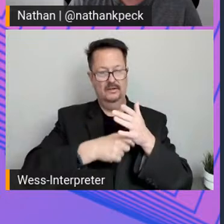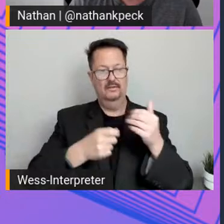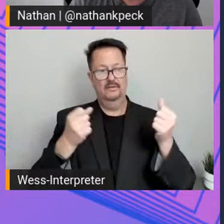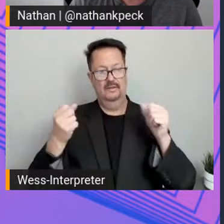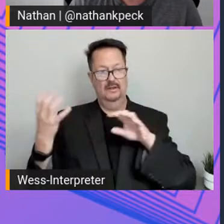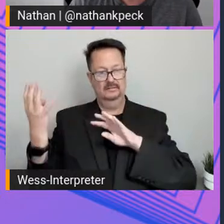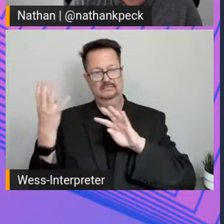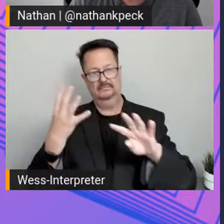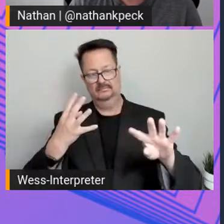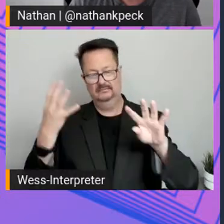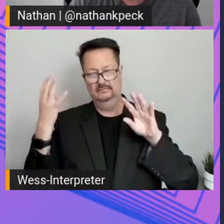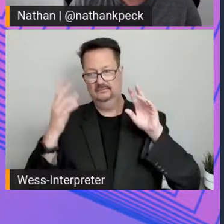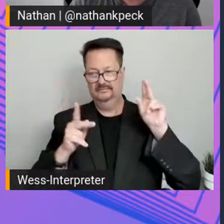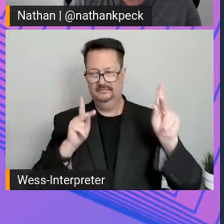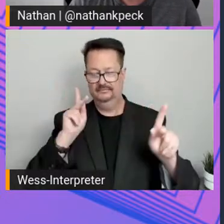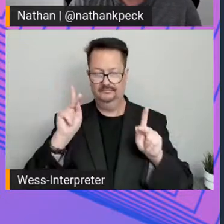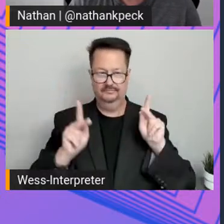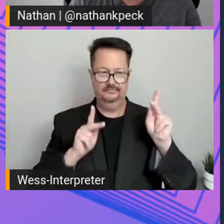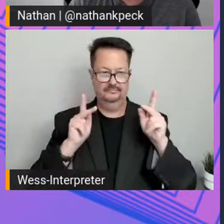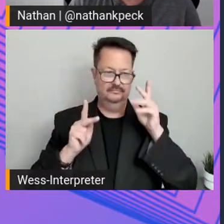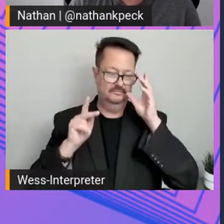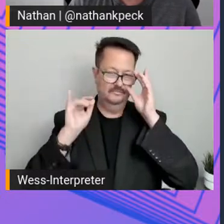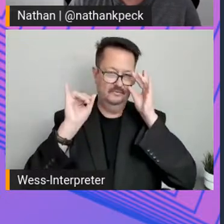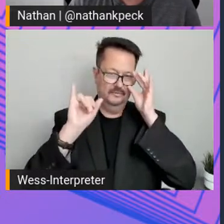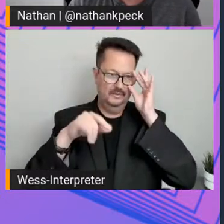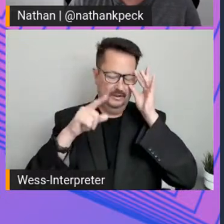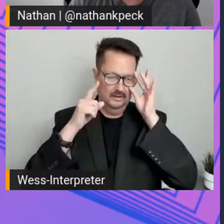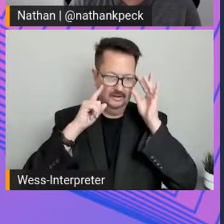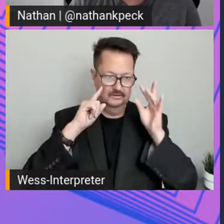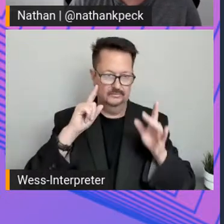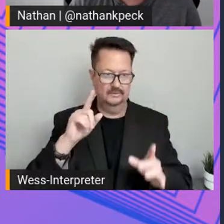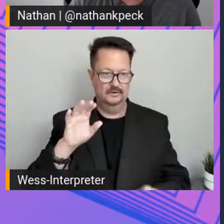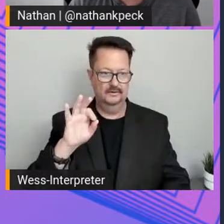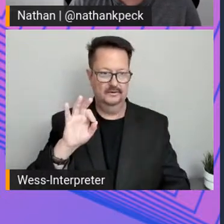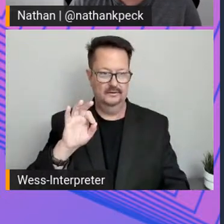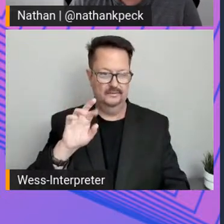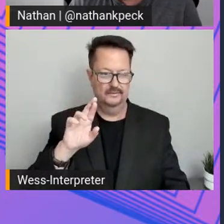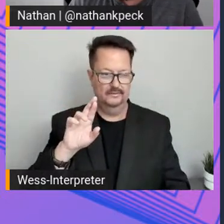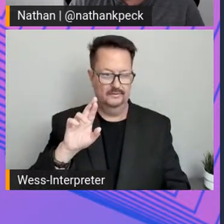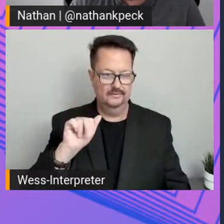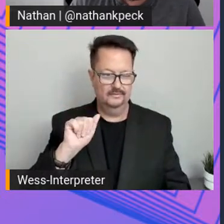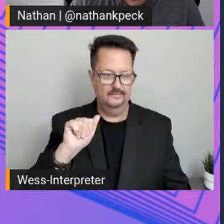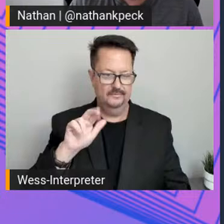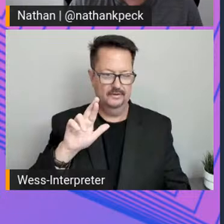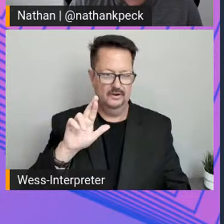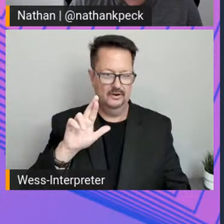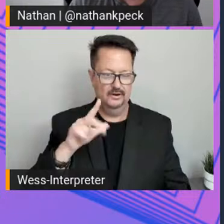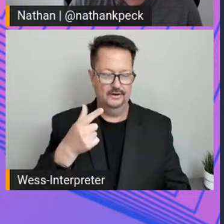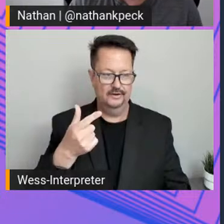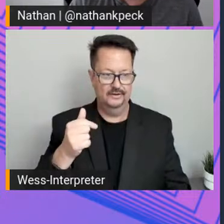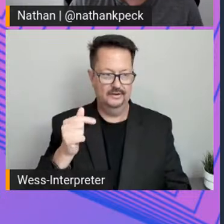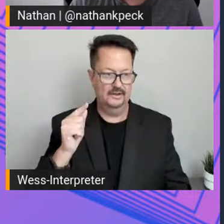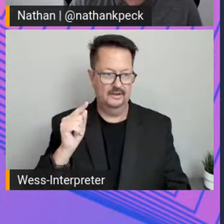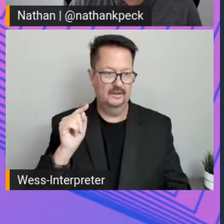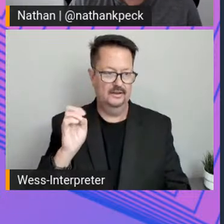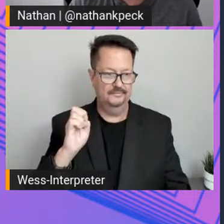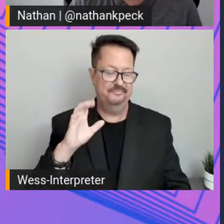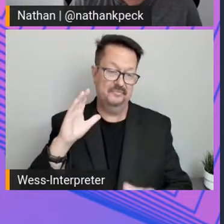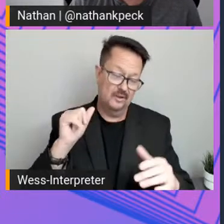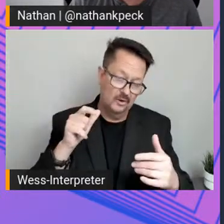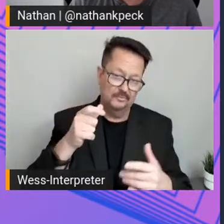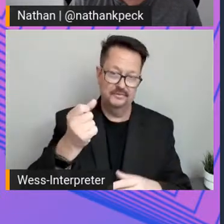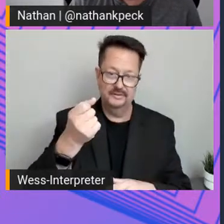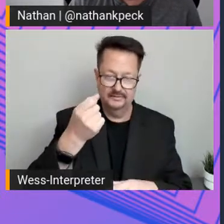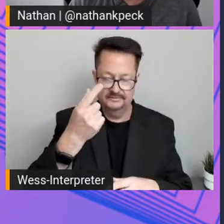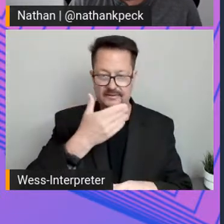traffic. And that's where AWS Fargate as a serverless option begins to become more and more attractive. So hopefully we come out of the session with a better understanding